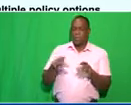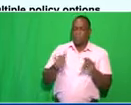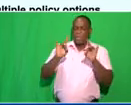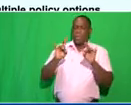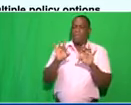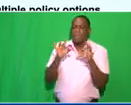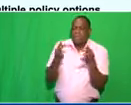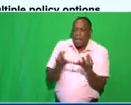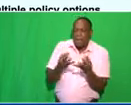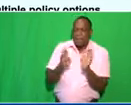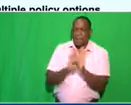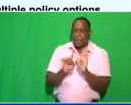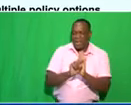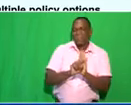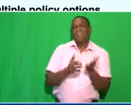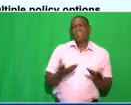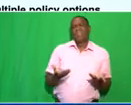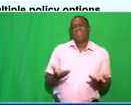That's clear,